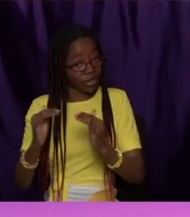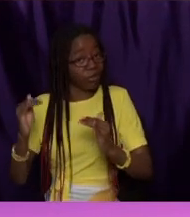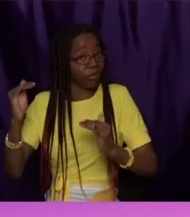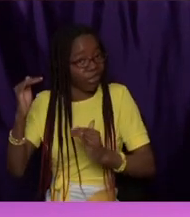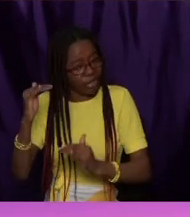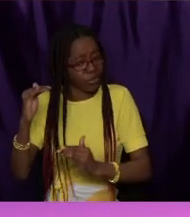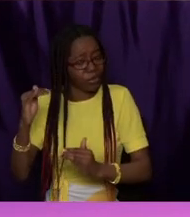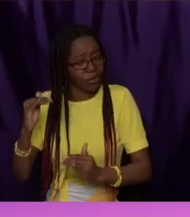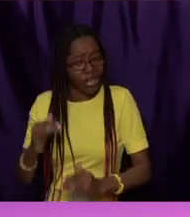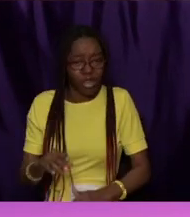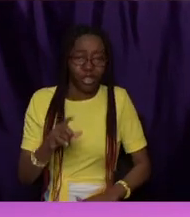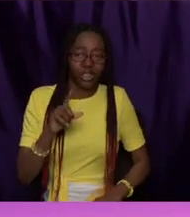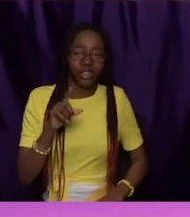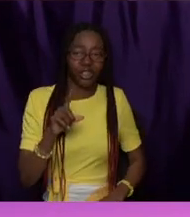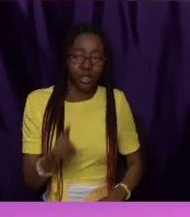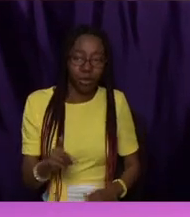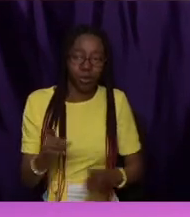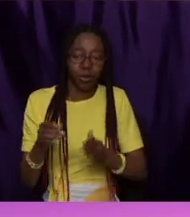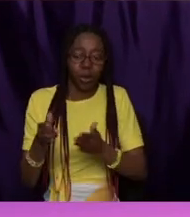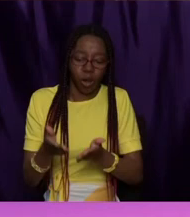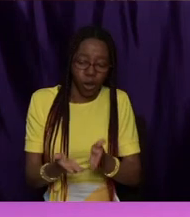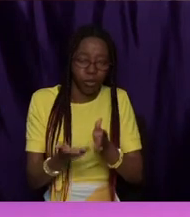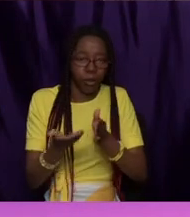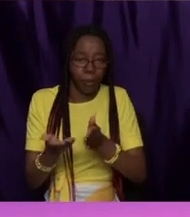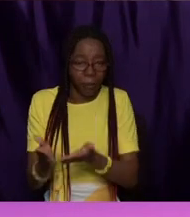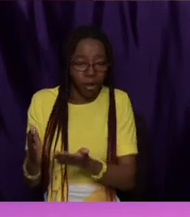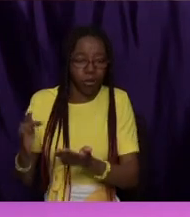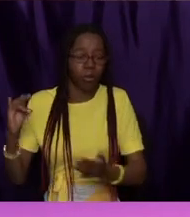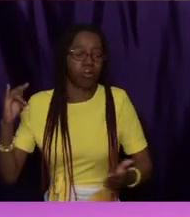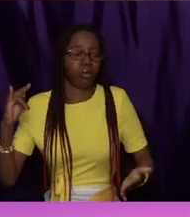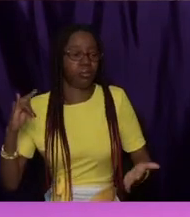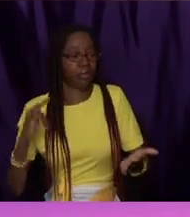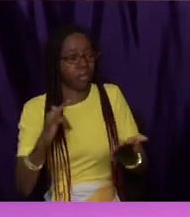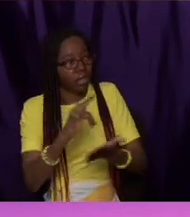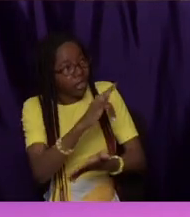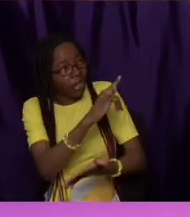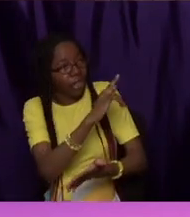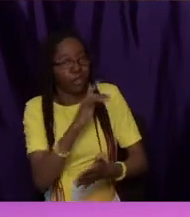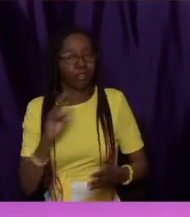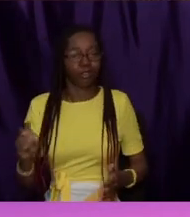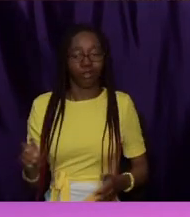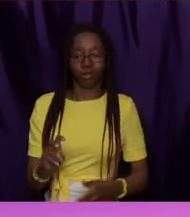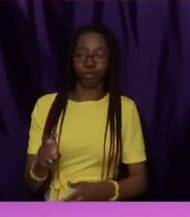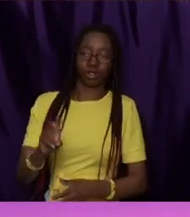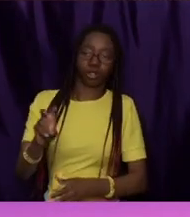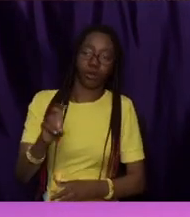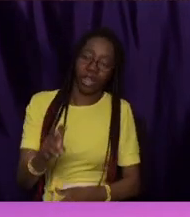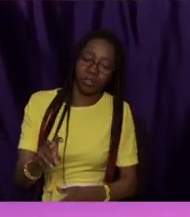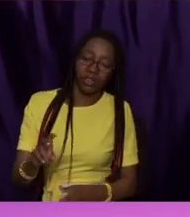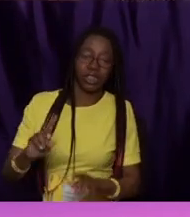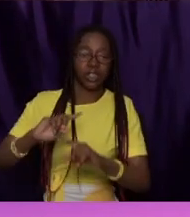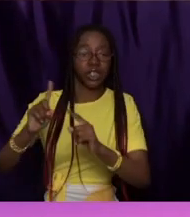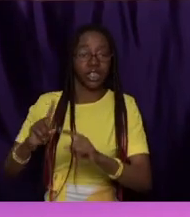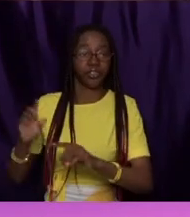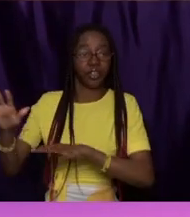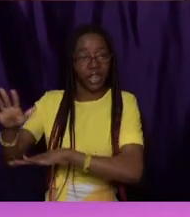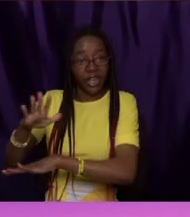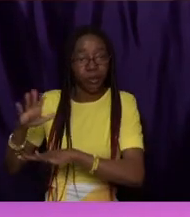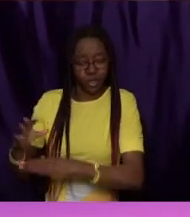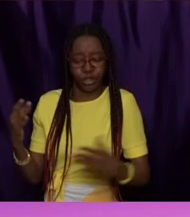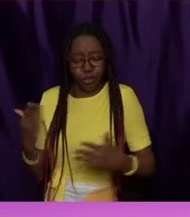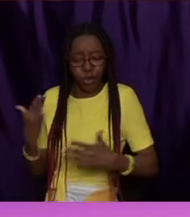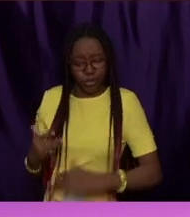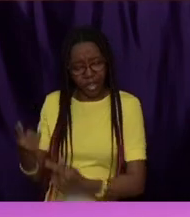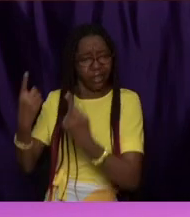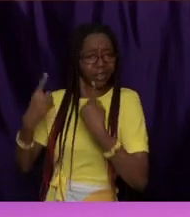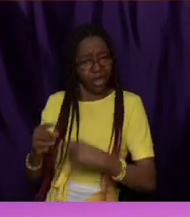level. But you own the boat, you own the plane, you traveling to Natchez, Mississippi, but you afraid to